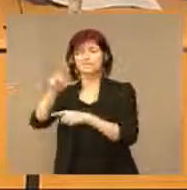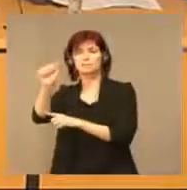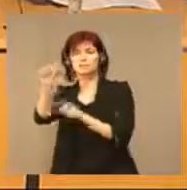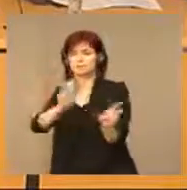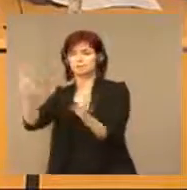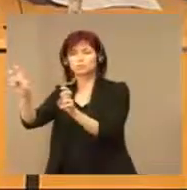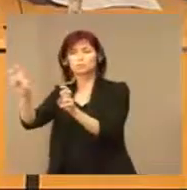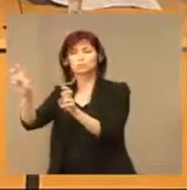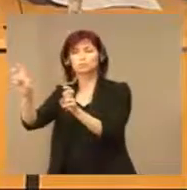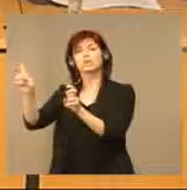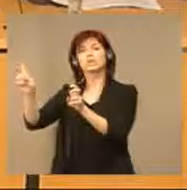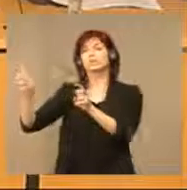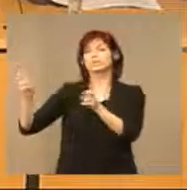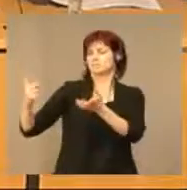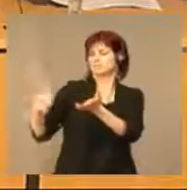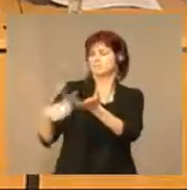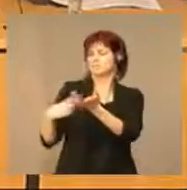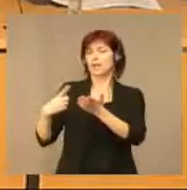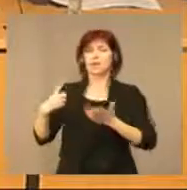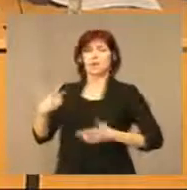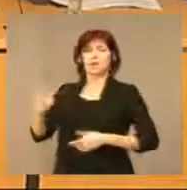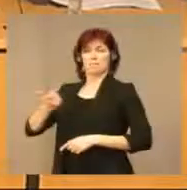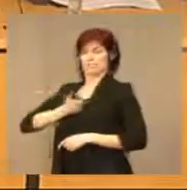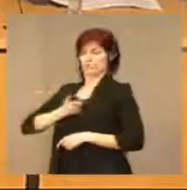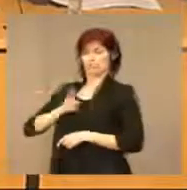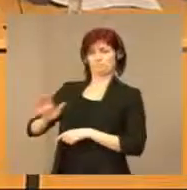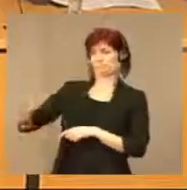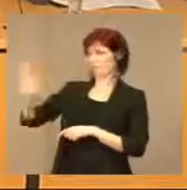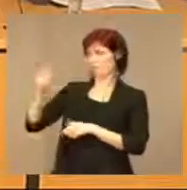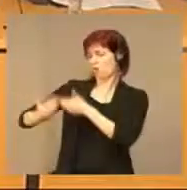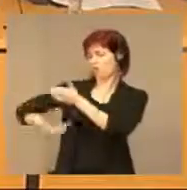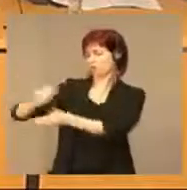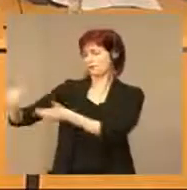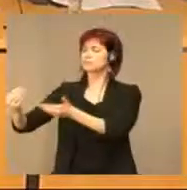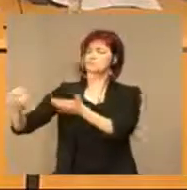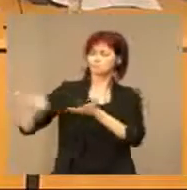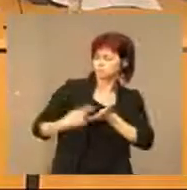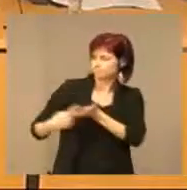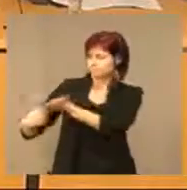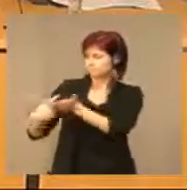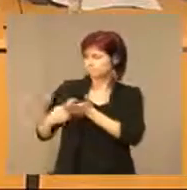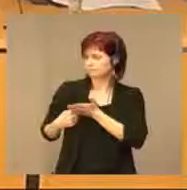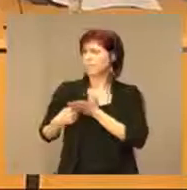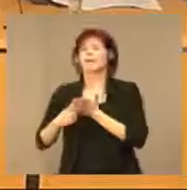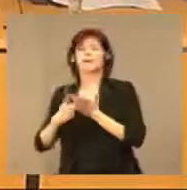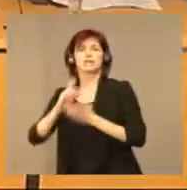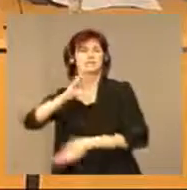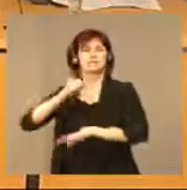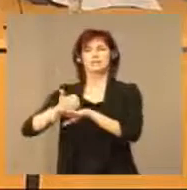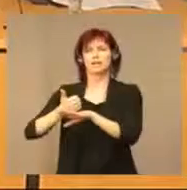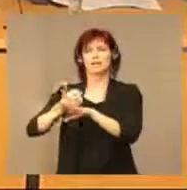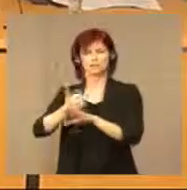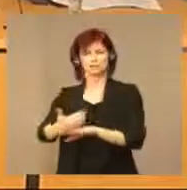Issues, to parallel the minister's process and develop proposal activities to advance a distinct First Nations